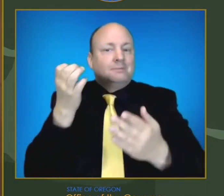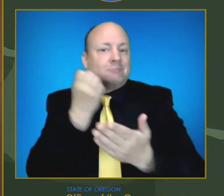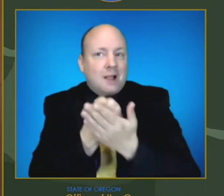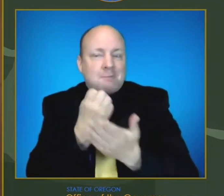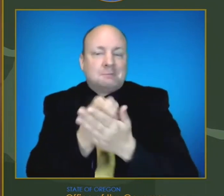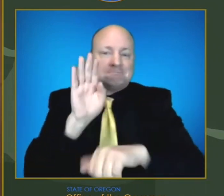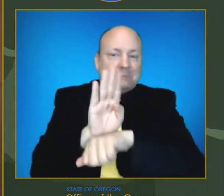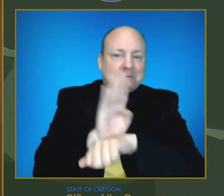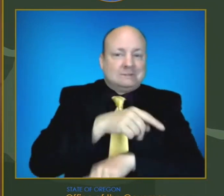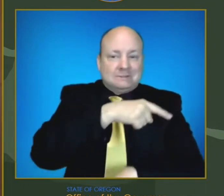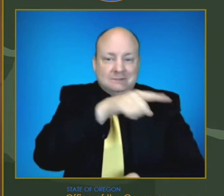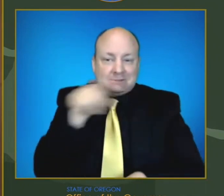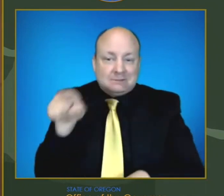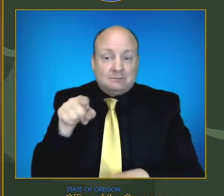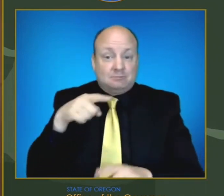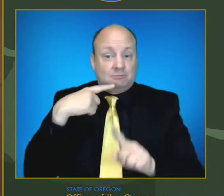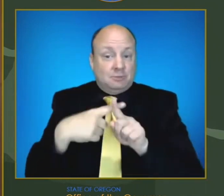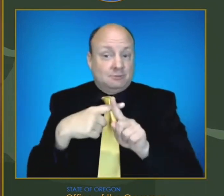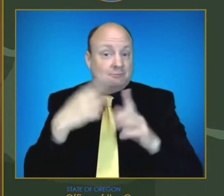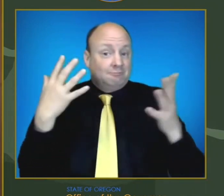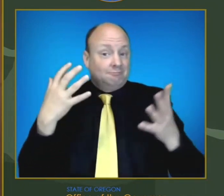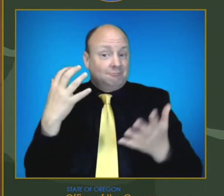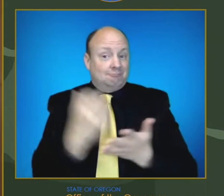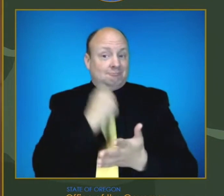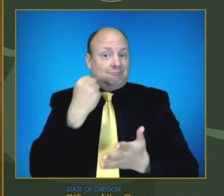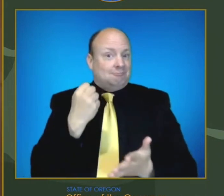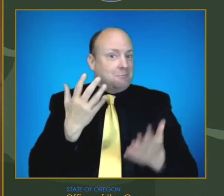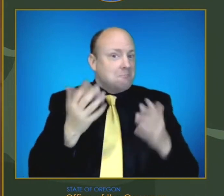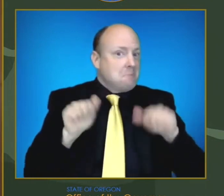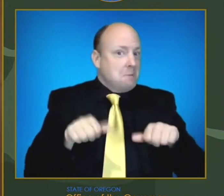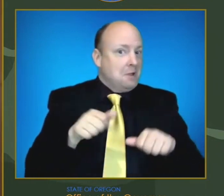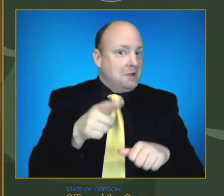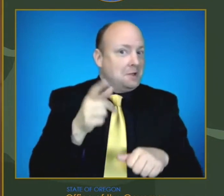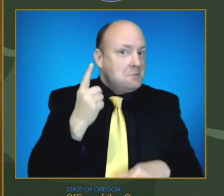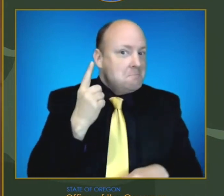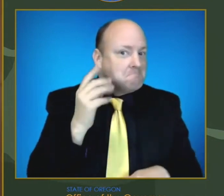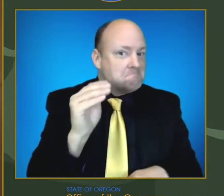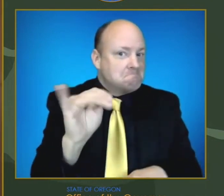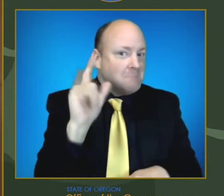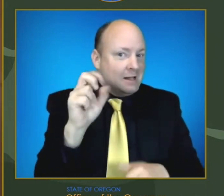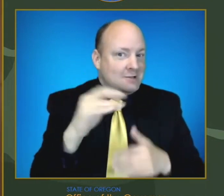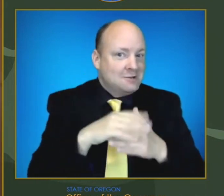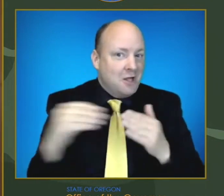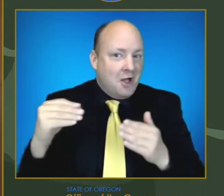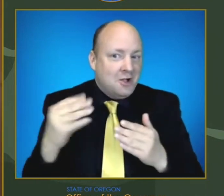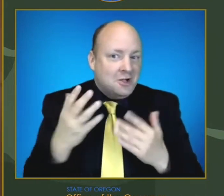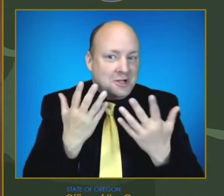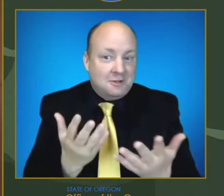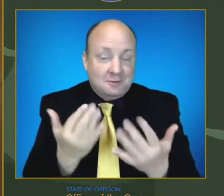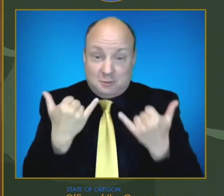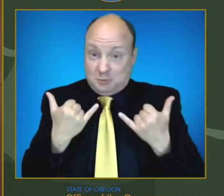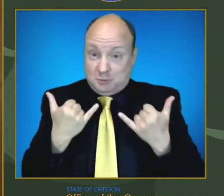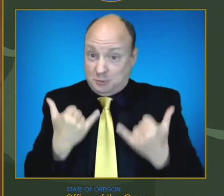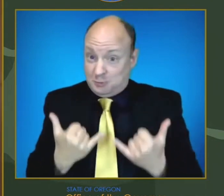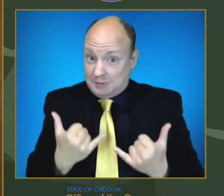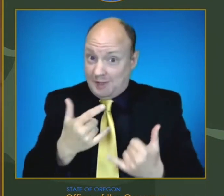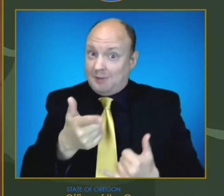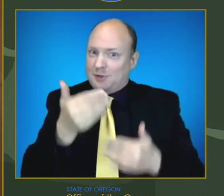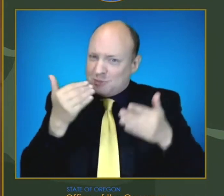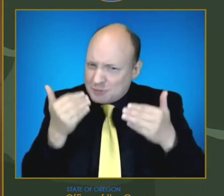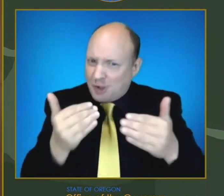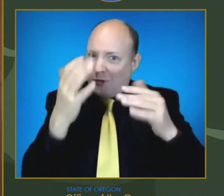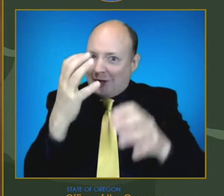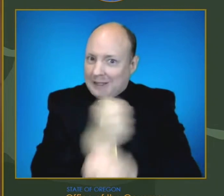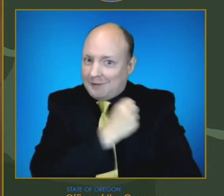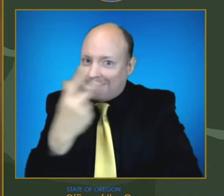million. That sounds pretty good. And right now, getting vaccinated is easier than